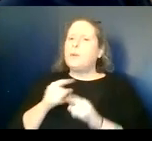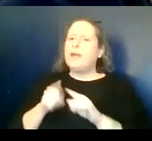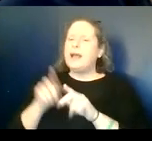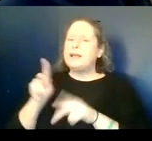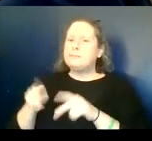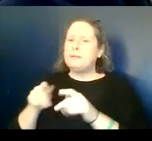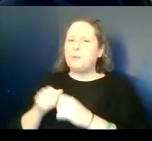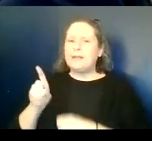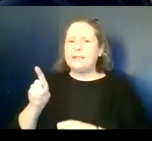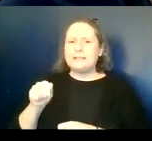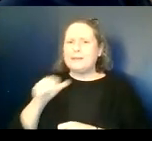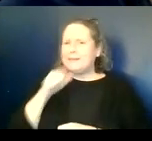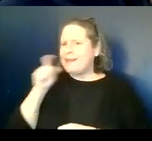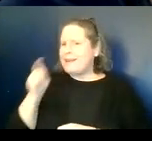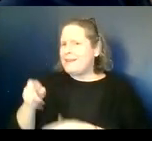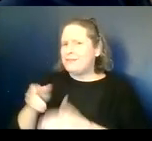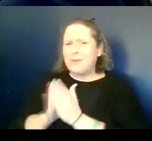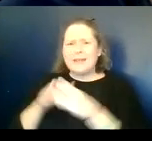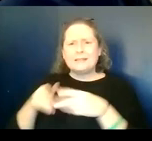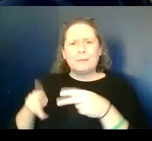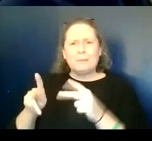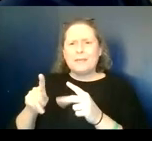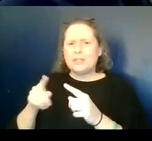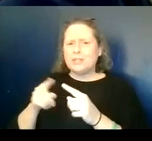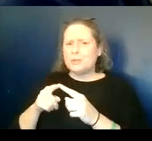don't have to ask permission to